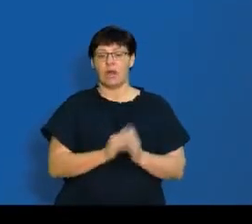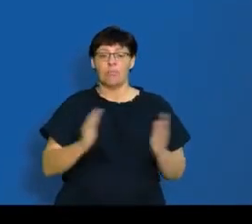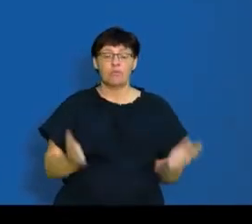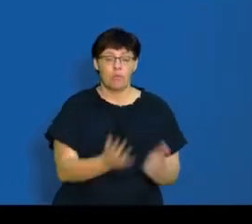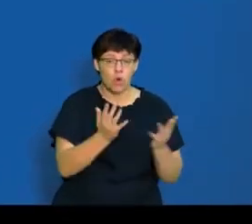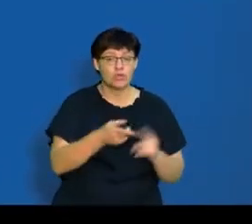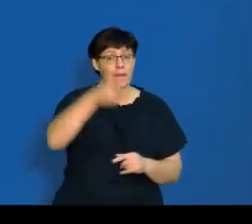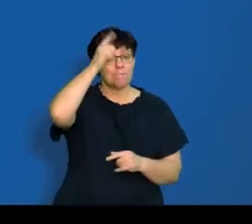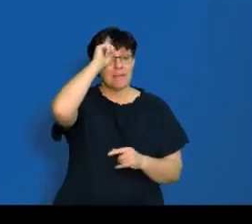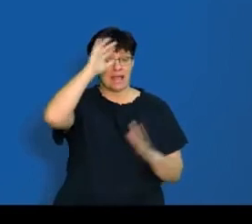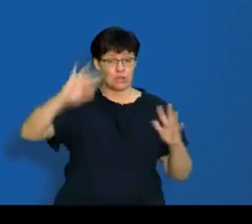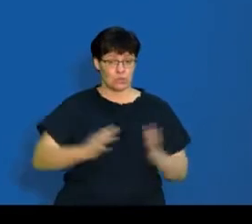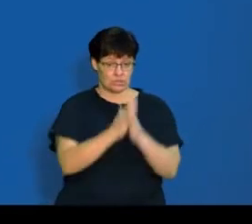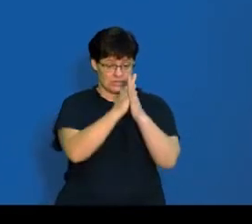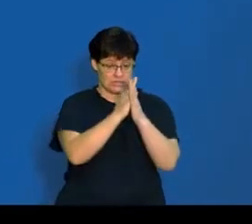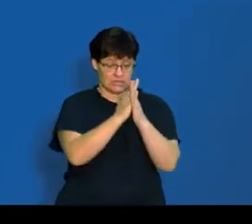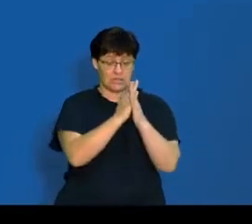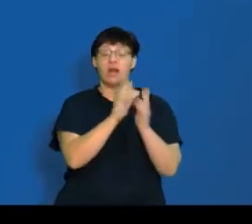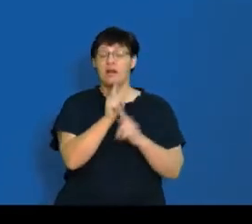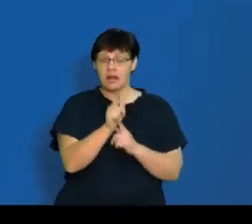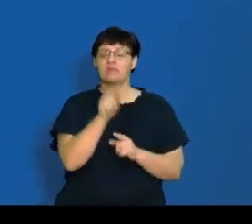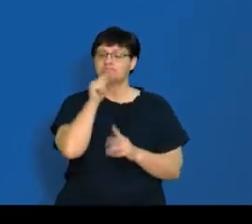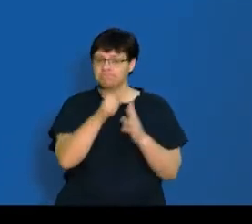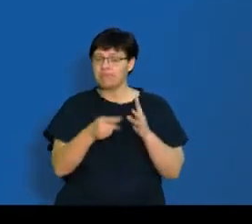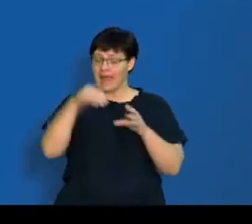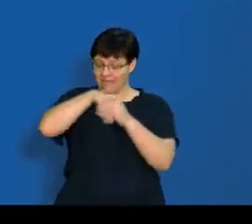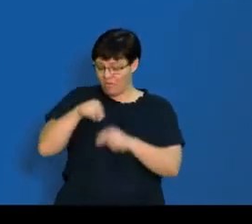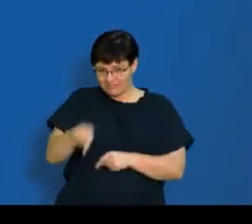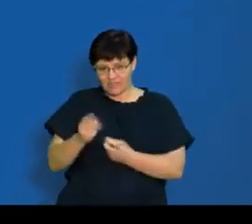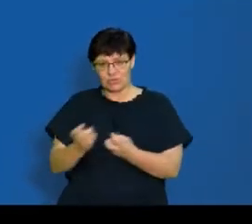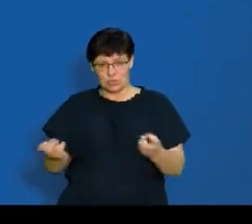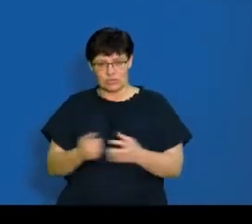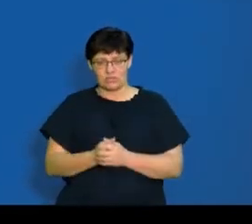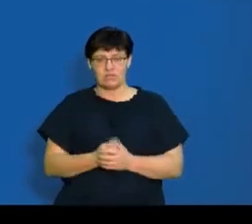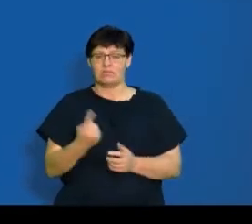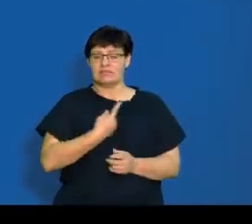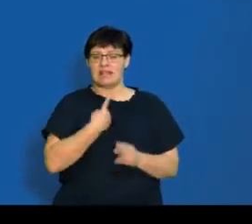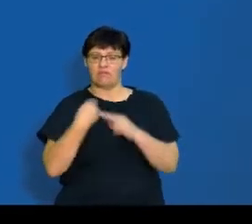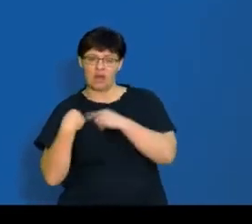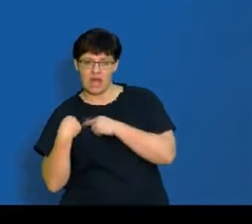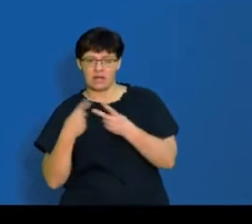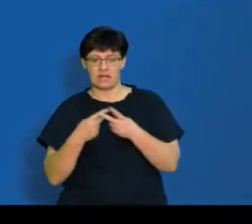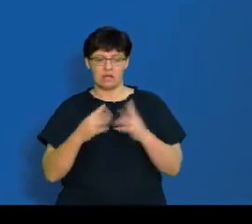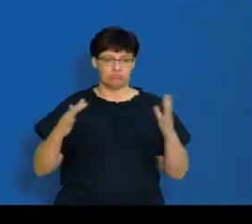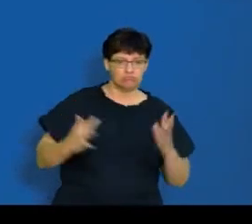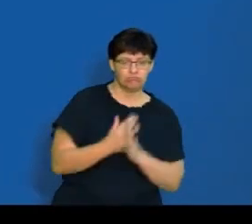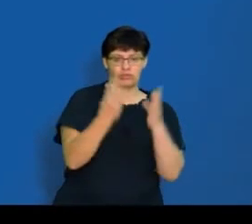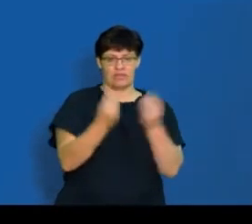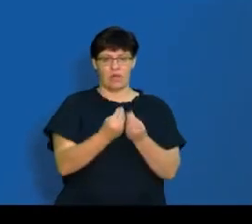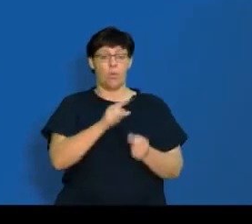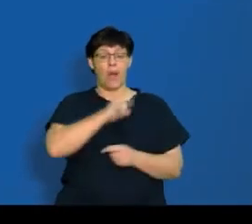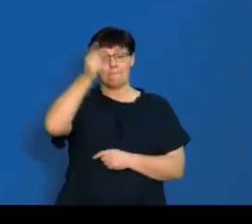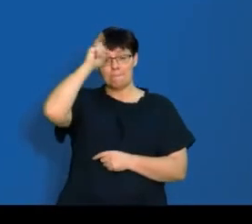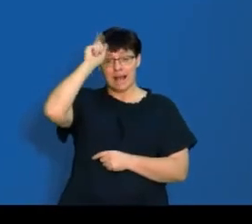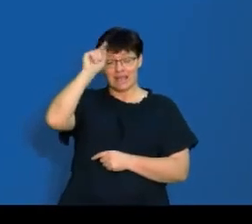promote black unity. You will find that these are in the source. Self-reliance, solidarity, because black